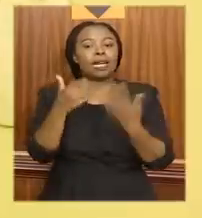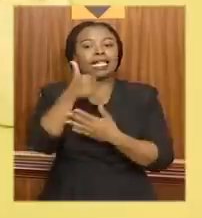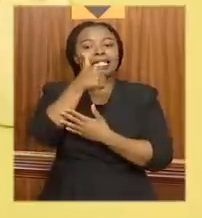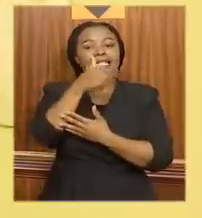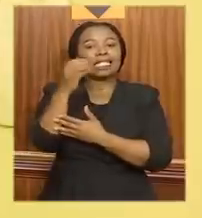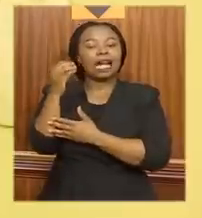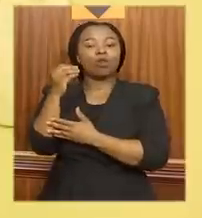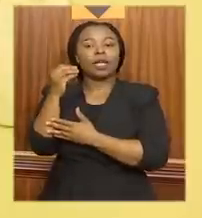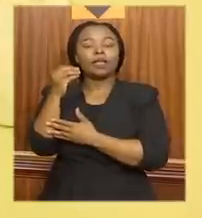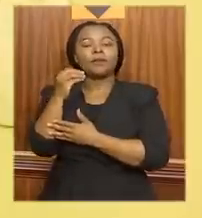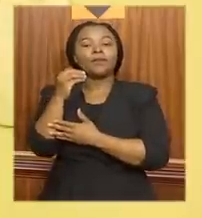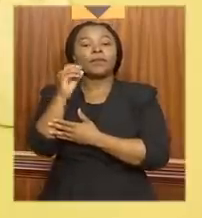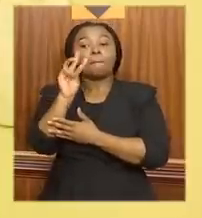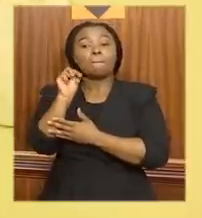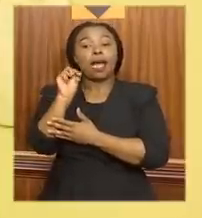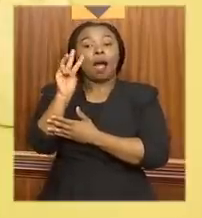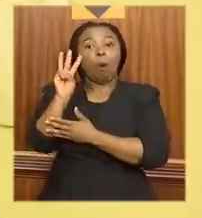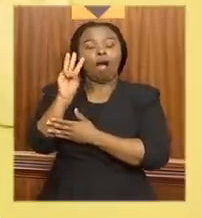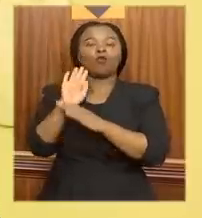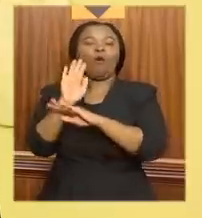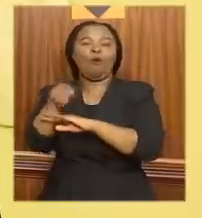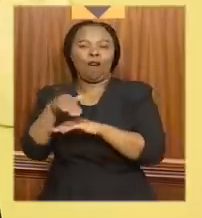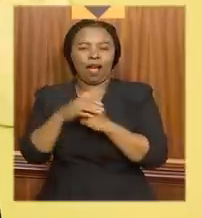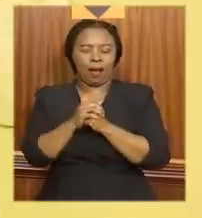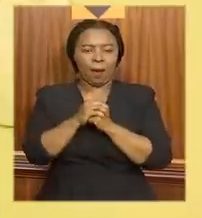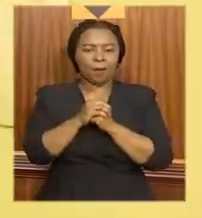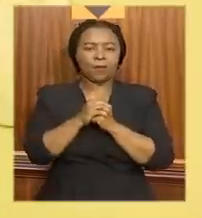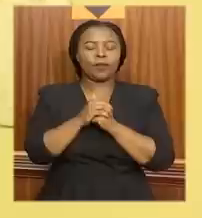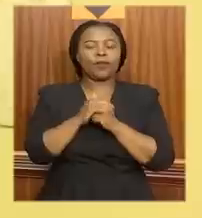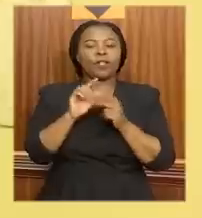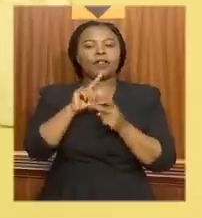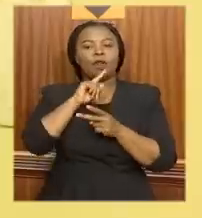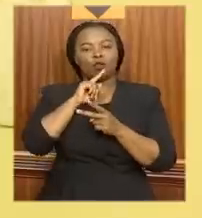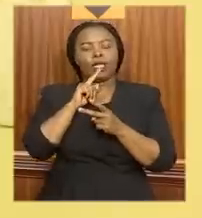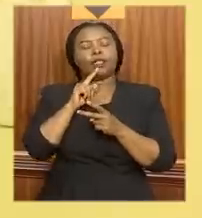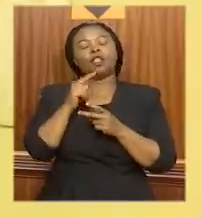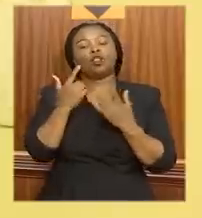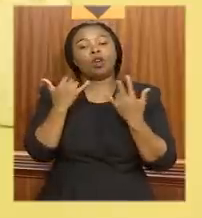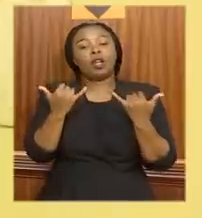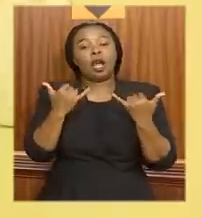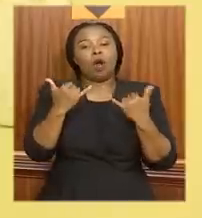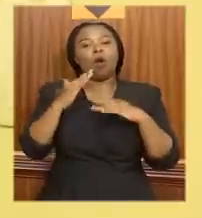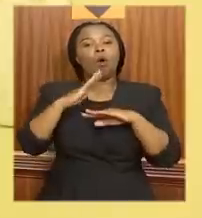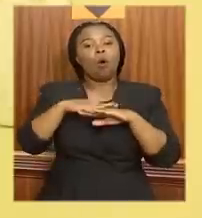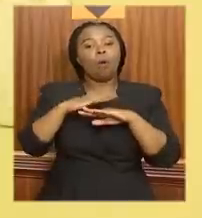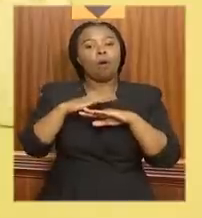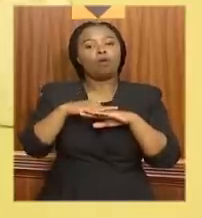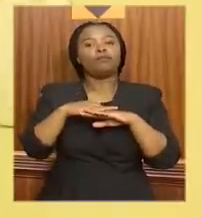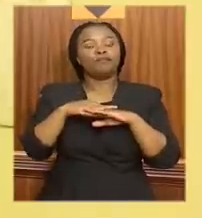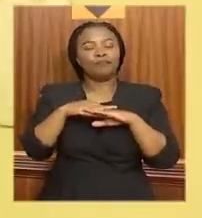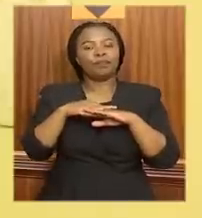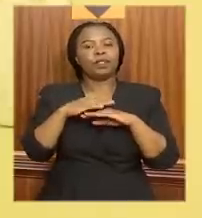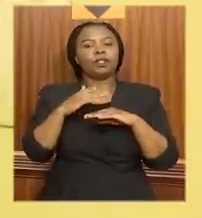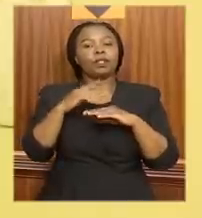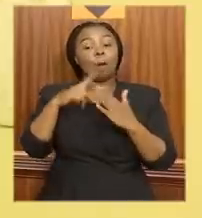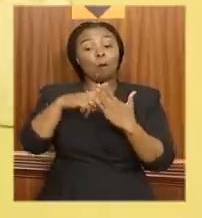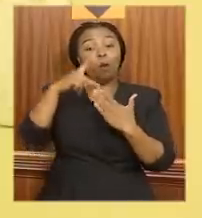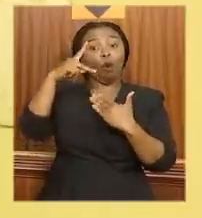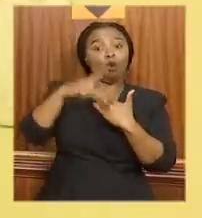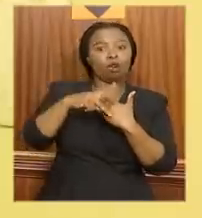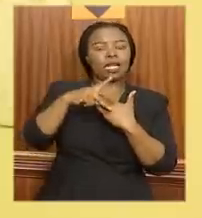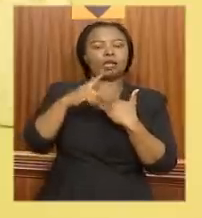megawatts. We are already working together with industry to accelerate the most advanced